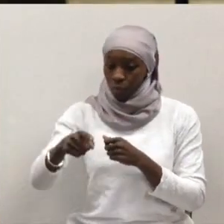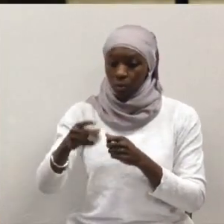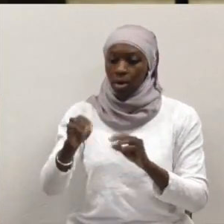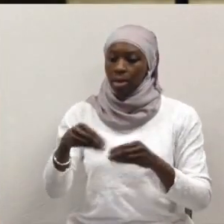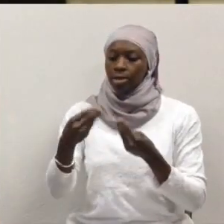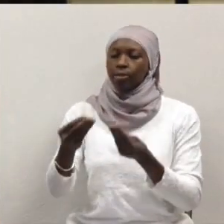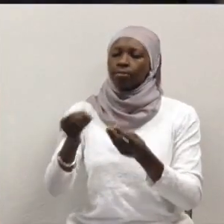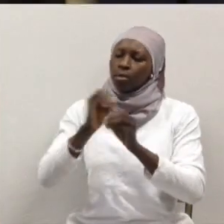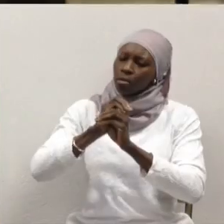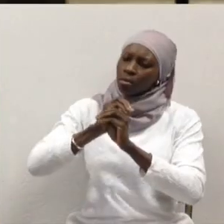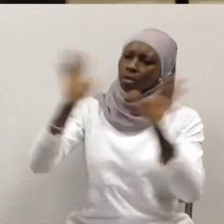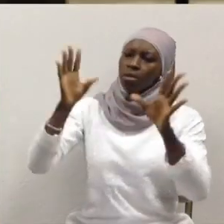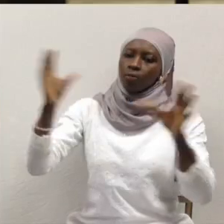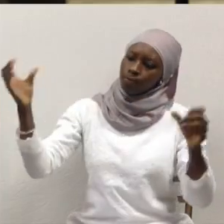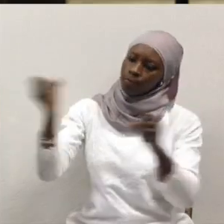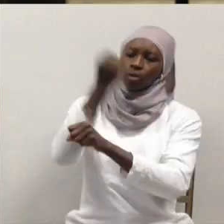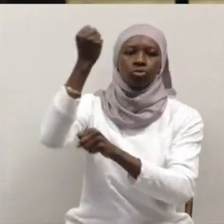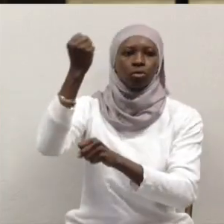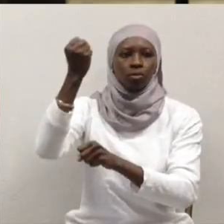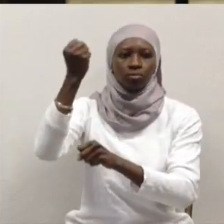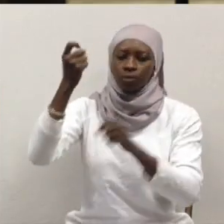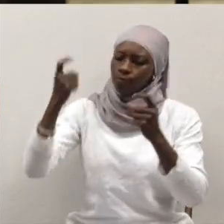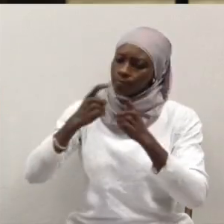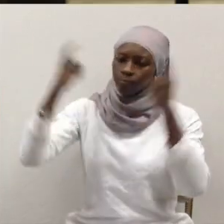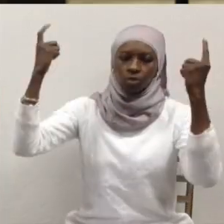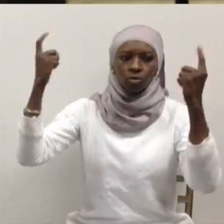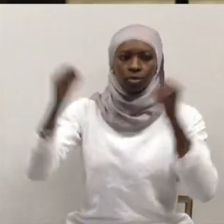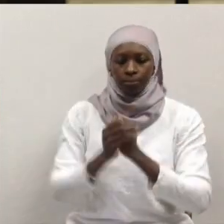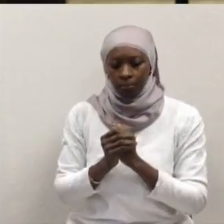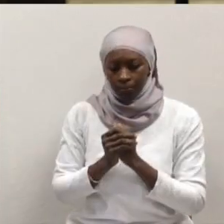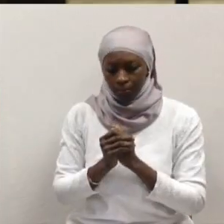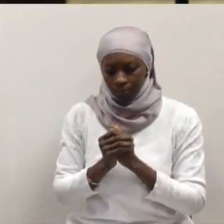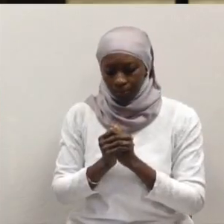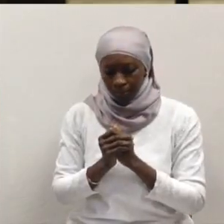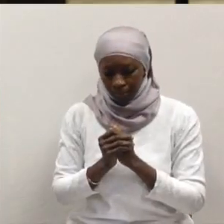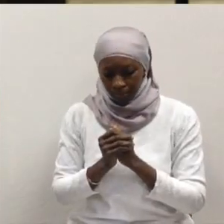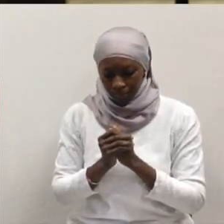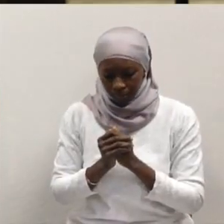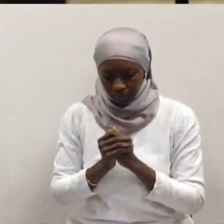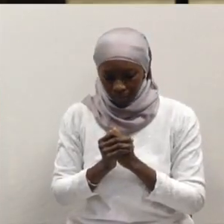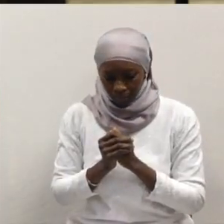clear victory against who? Against his enemies, the pagans of Mecca.